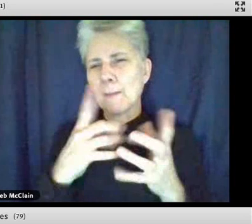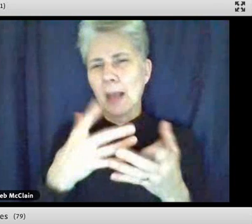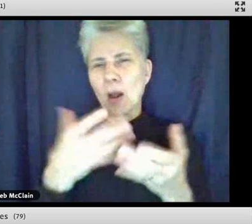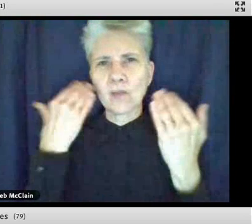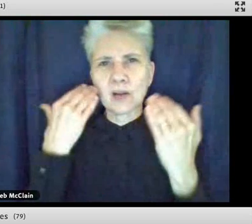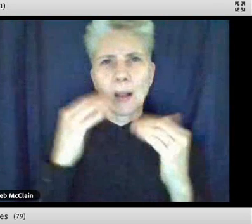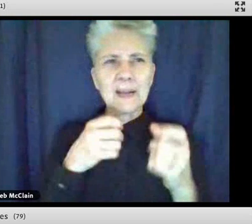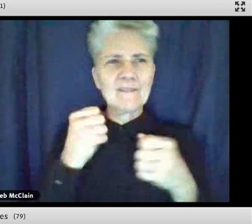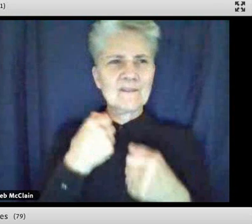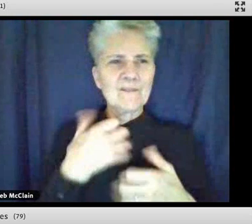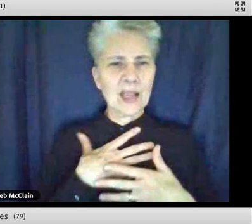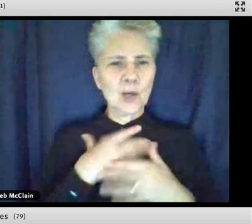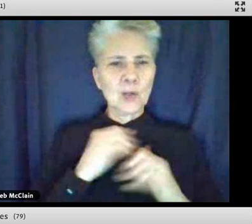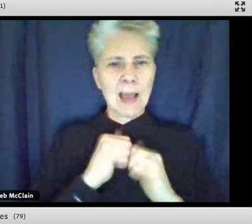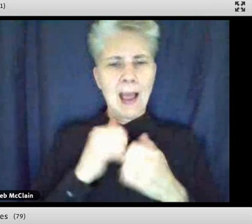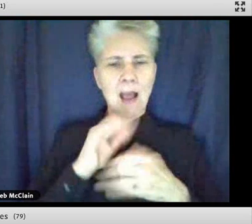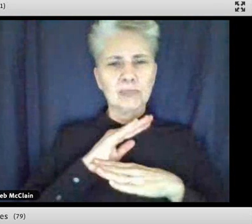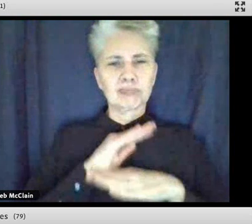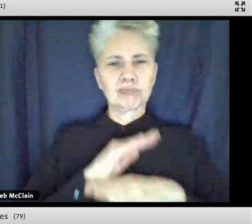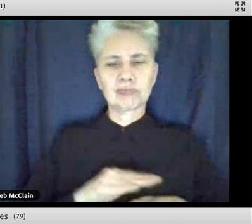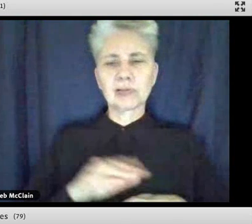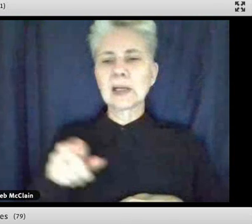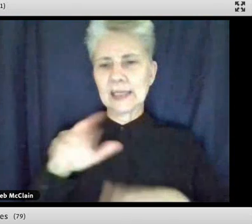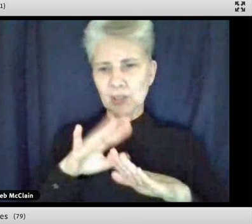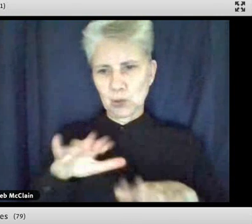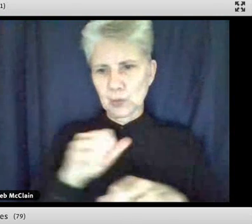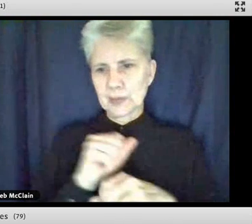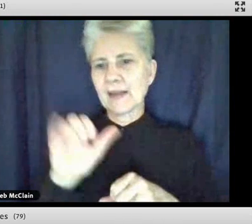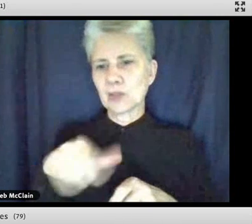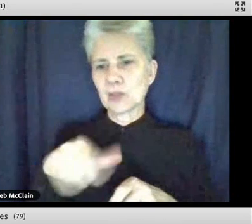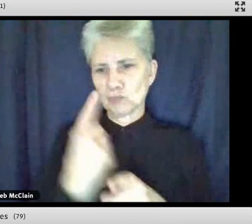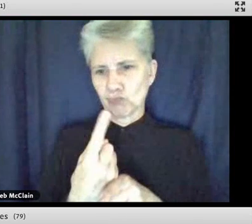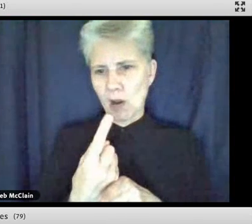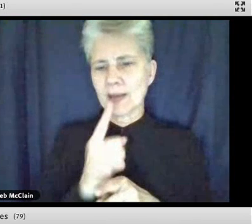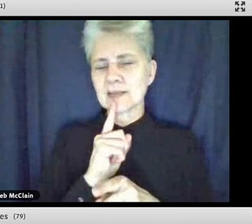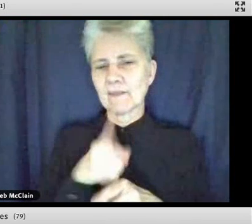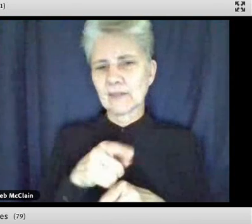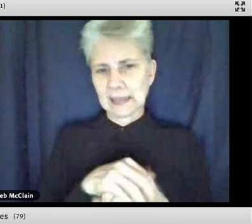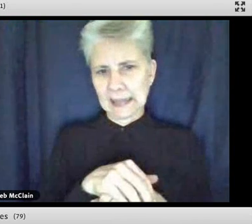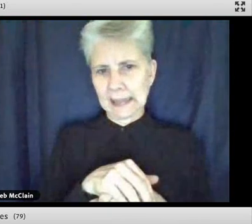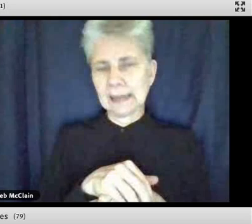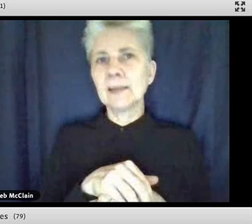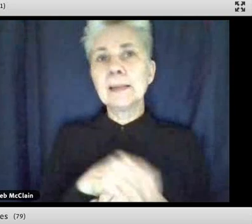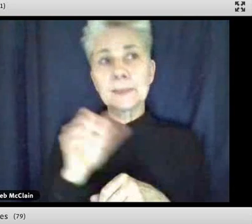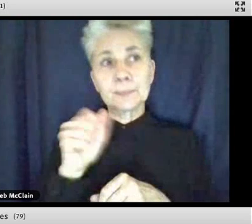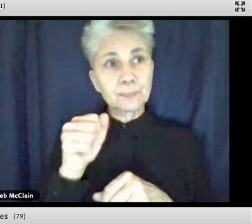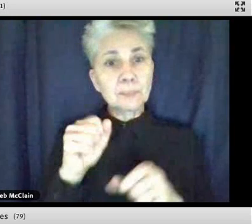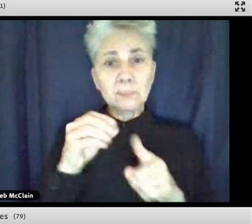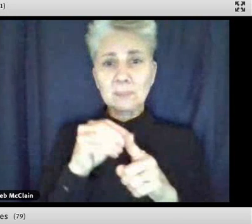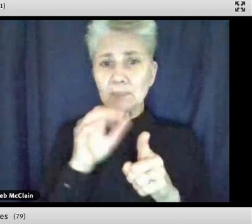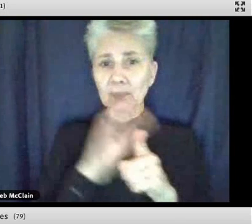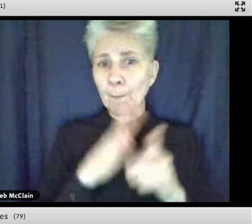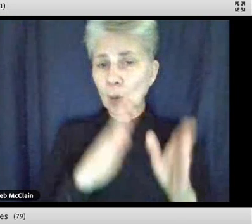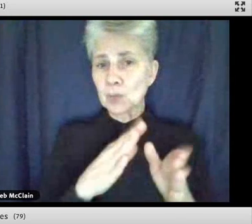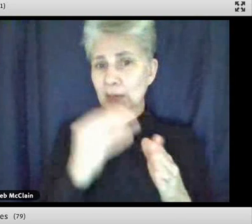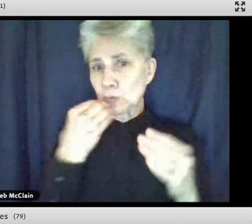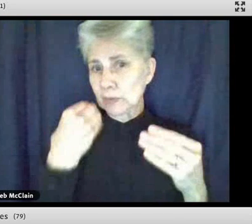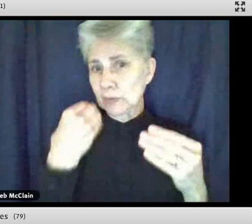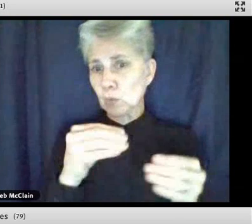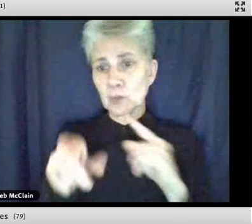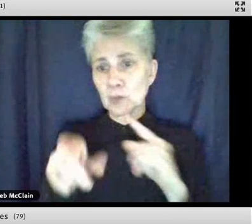that might be helpful. Yes, children's safety, definitely. Yeah, you'd be exposed to somebody in a grocery store,